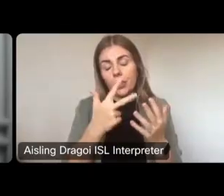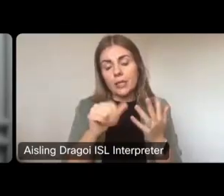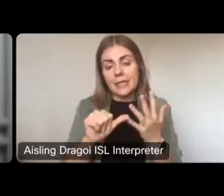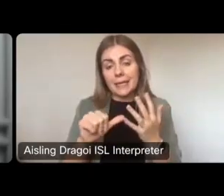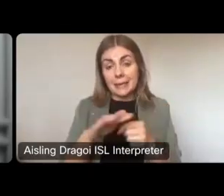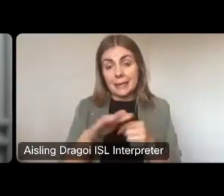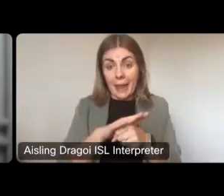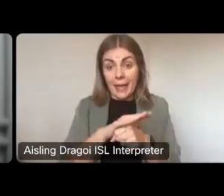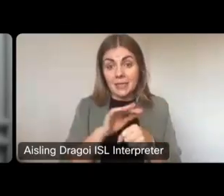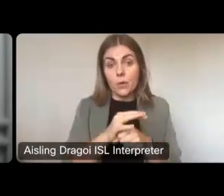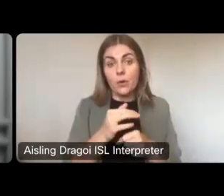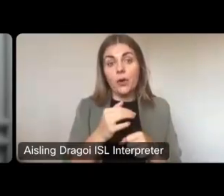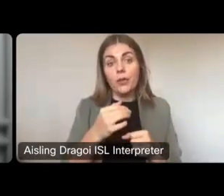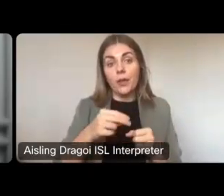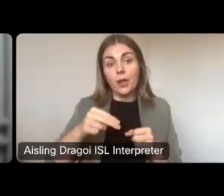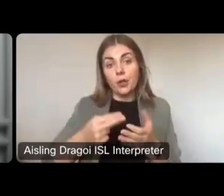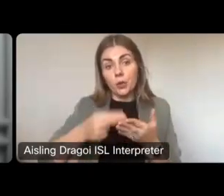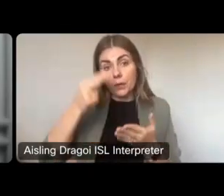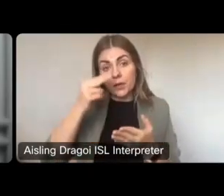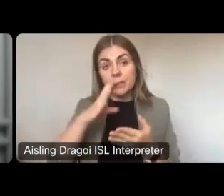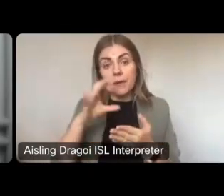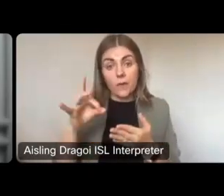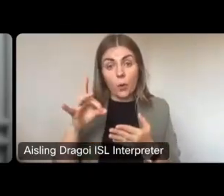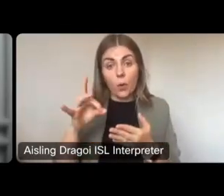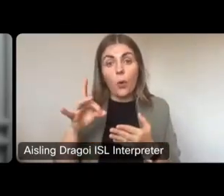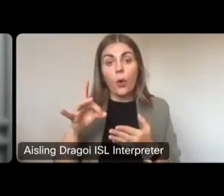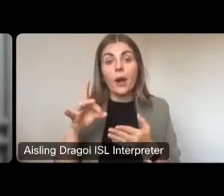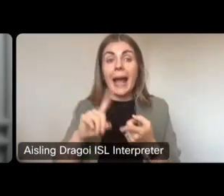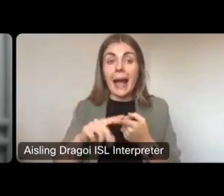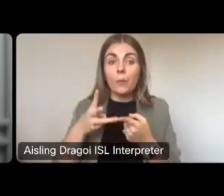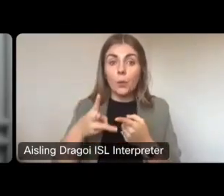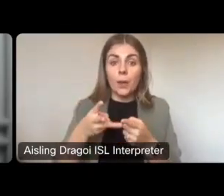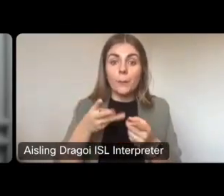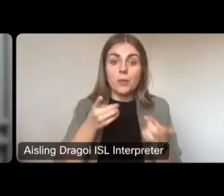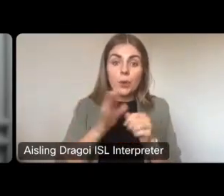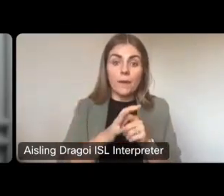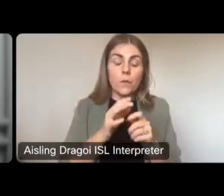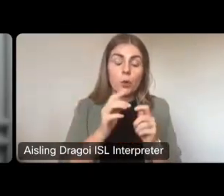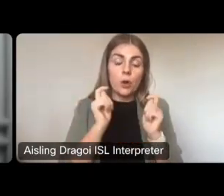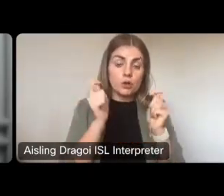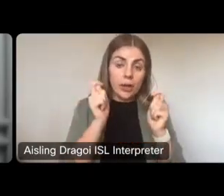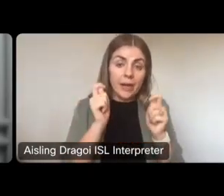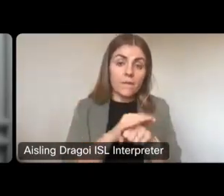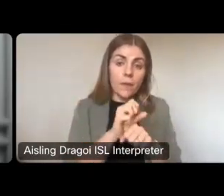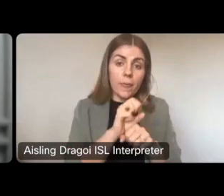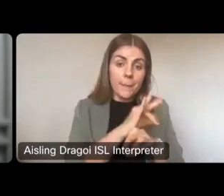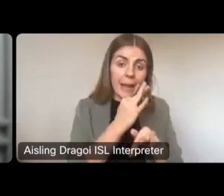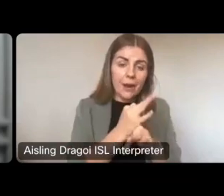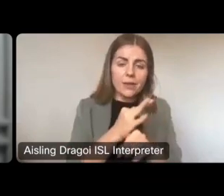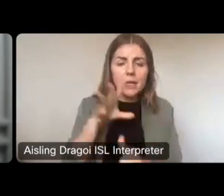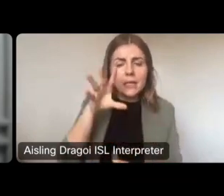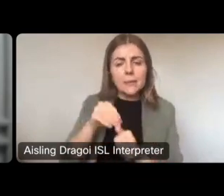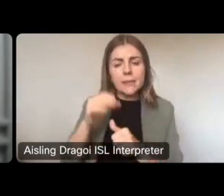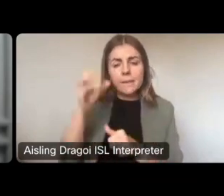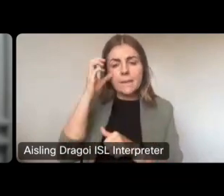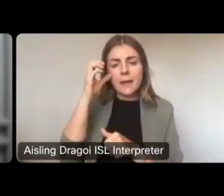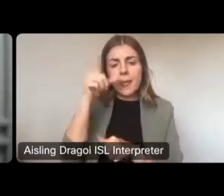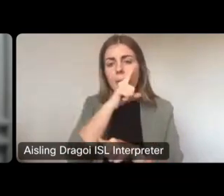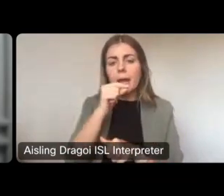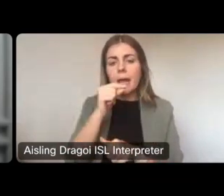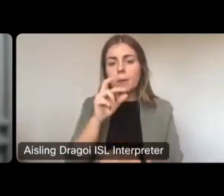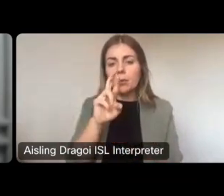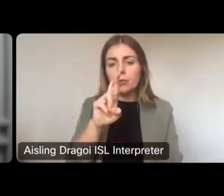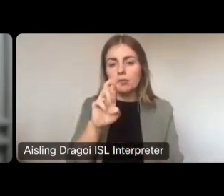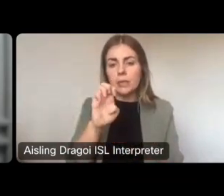out programs to the parents in the schools. So I'm going to be running, there's a particular film called Resilience, which you can buy. It's an American film. It's